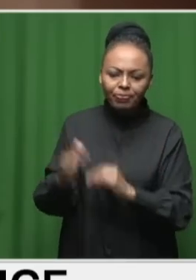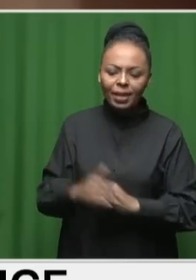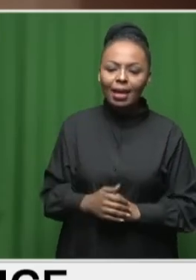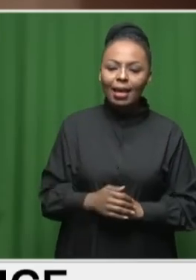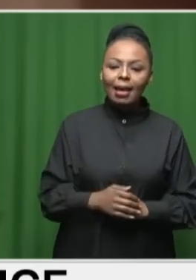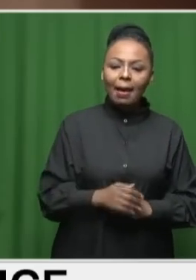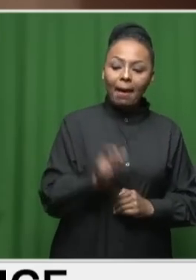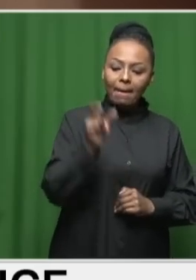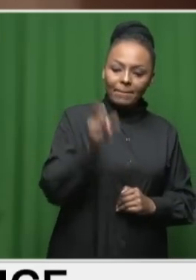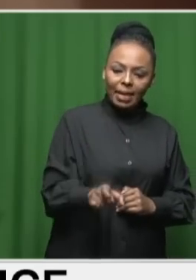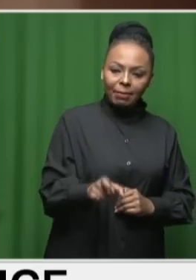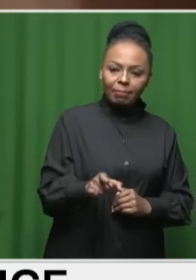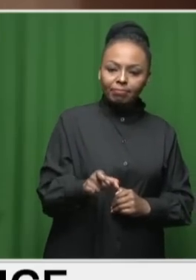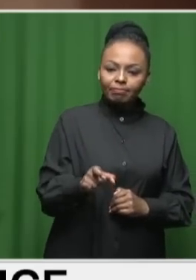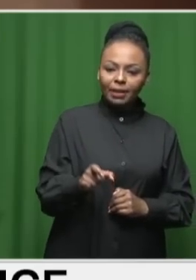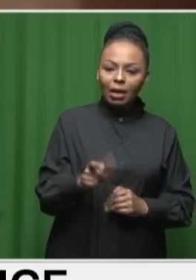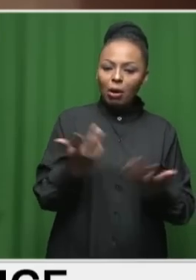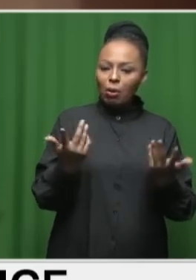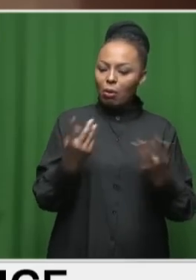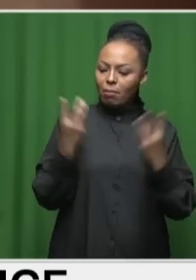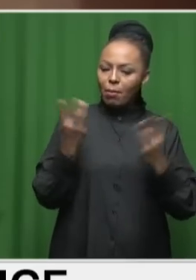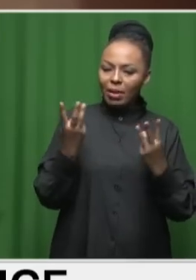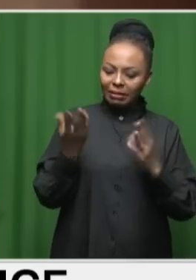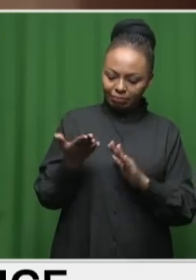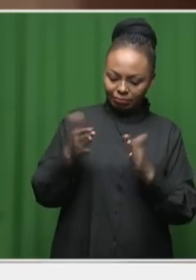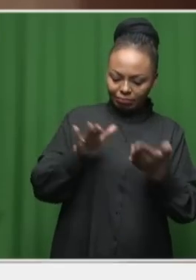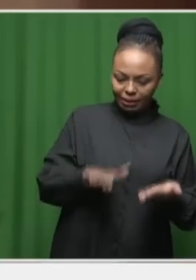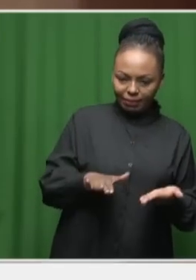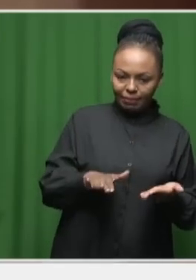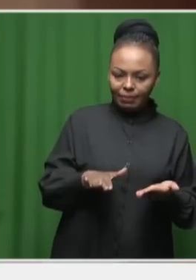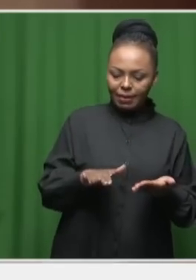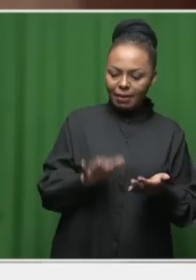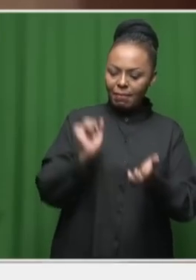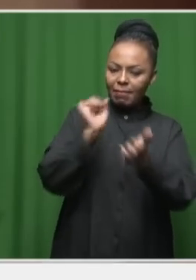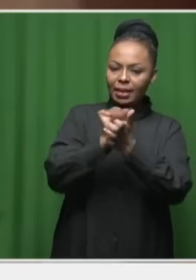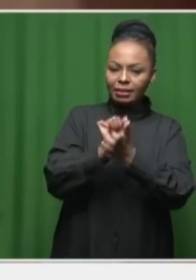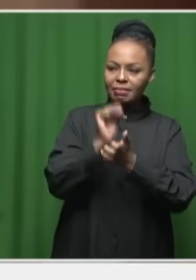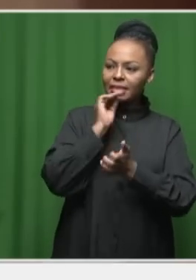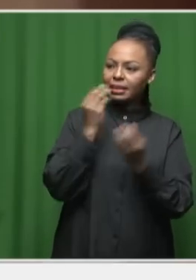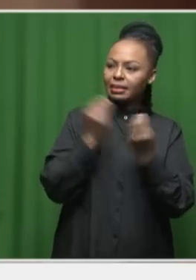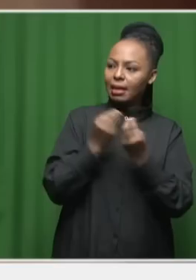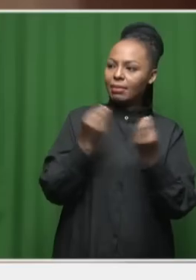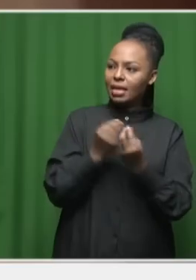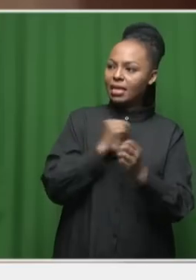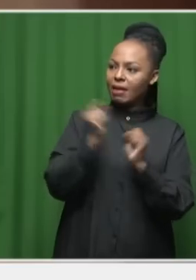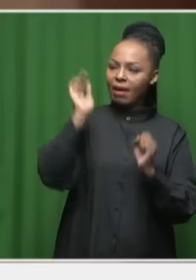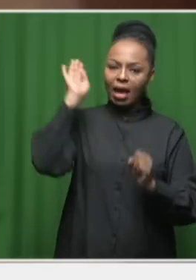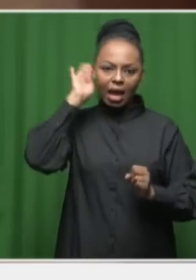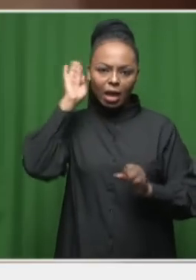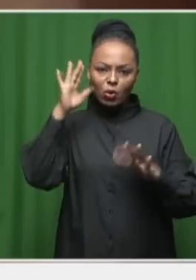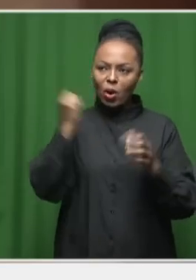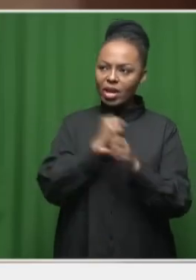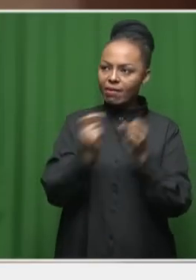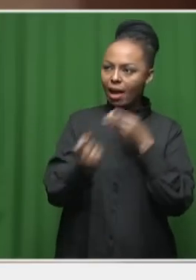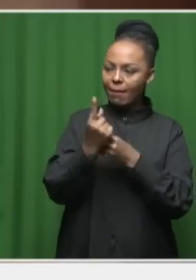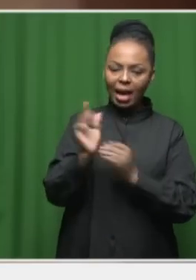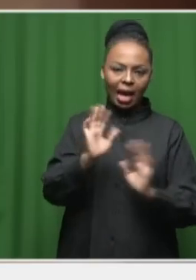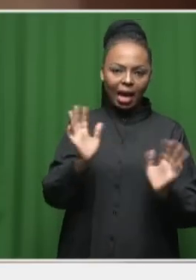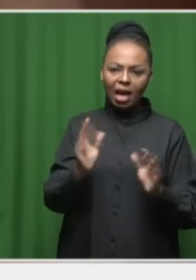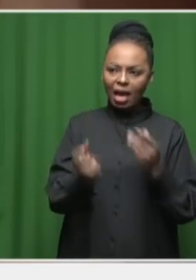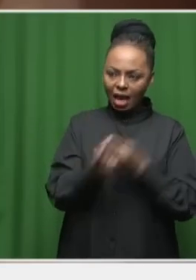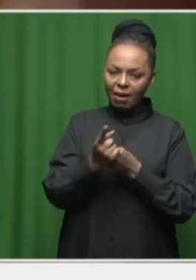that prison is not a thing that's uncommon or unheard of. I mean, in my book,